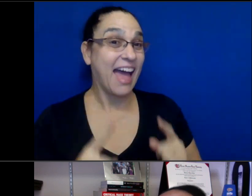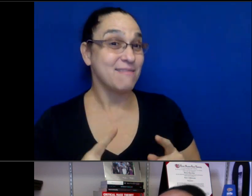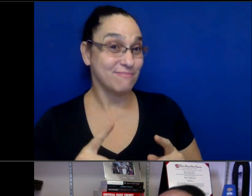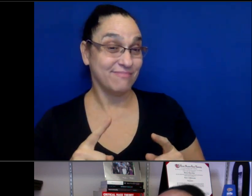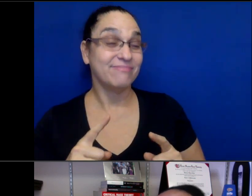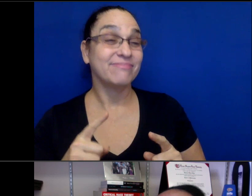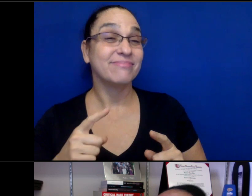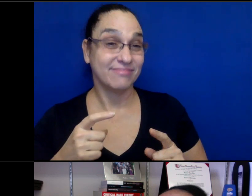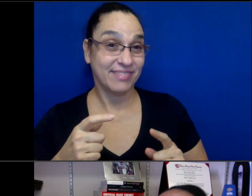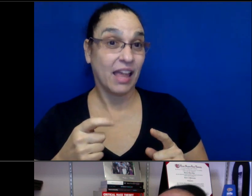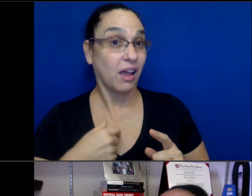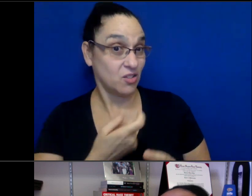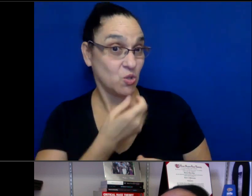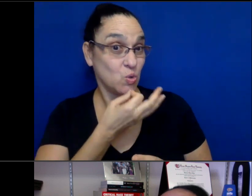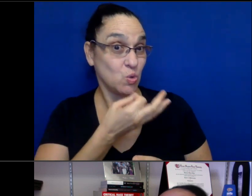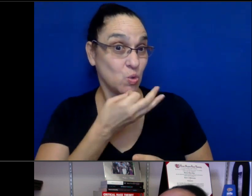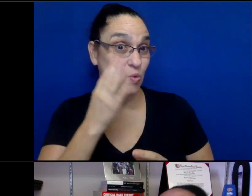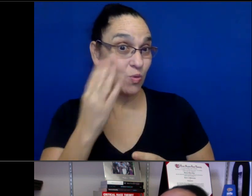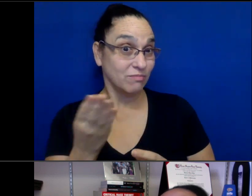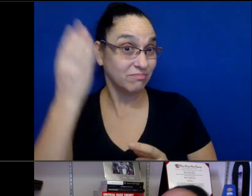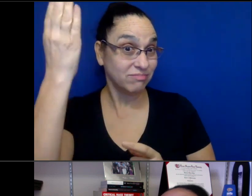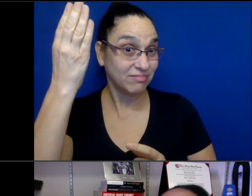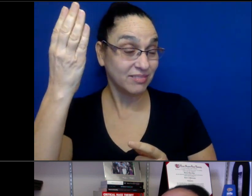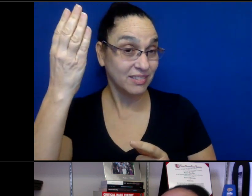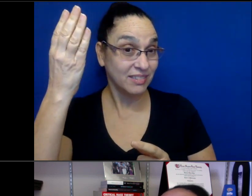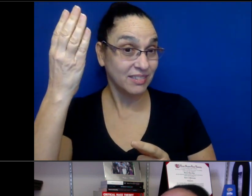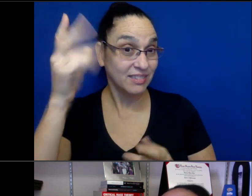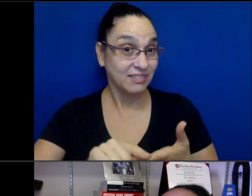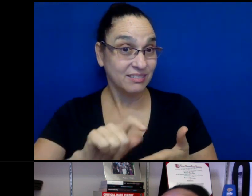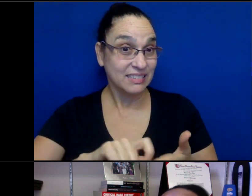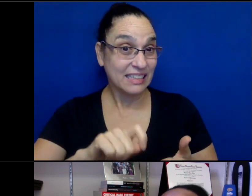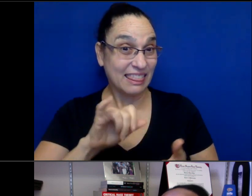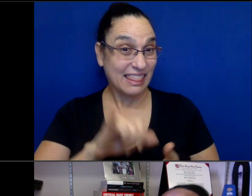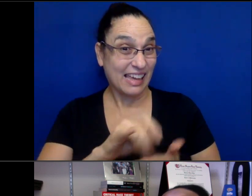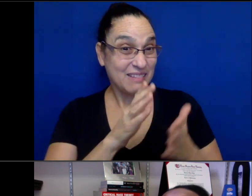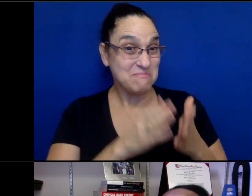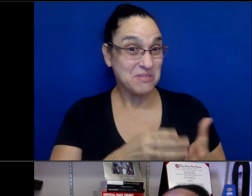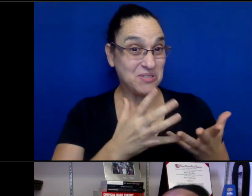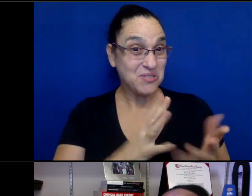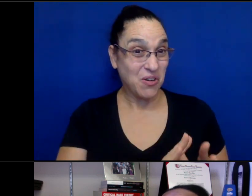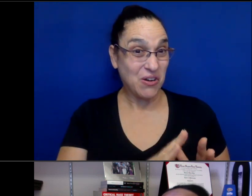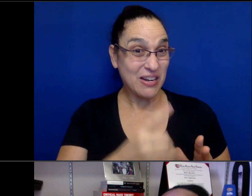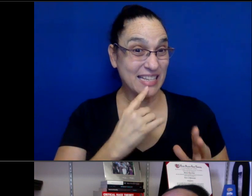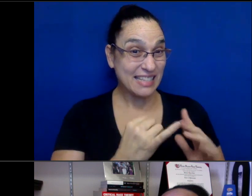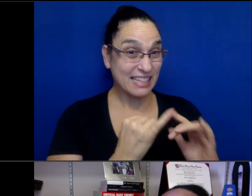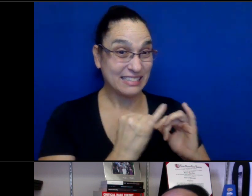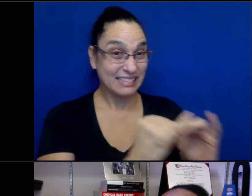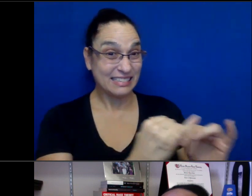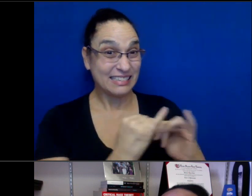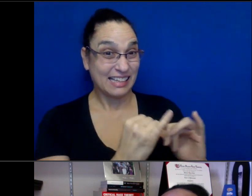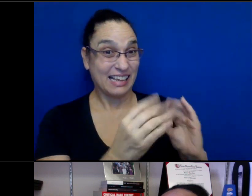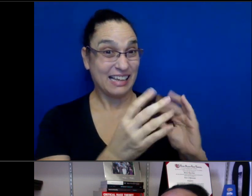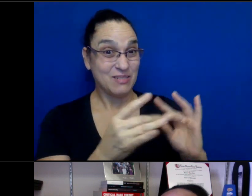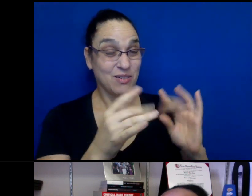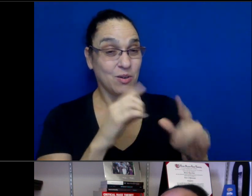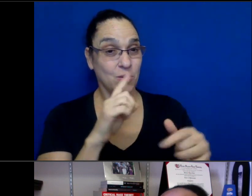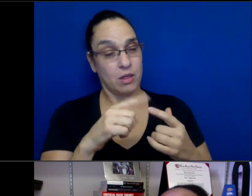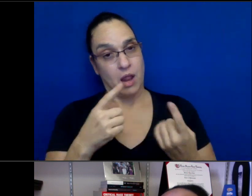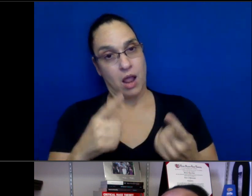getting ready to submit. And I'm like, oh man, this person has kind of already said this. And so when that happens, you have to sit and